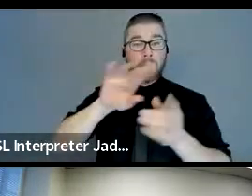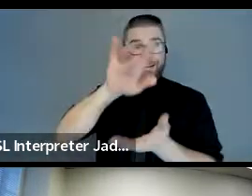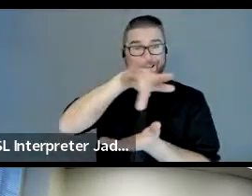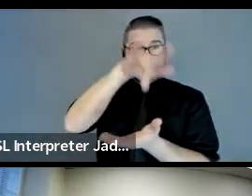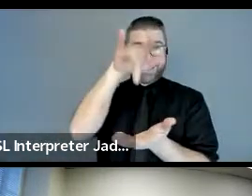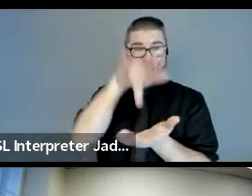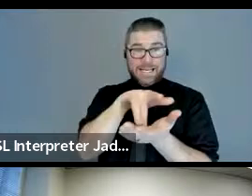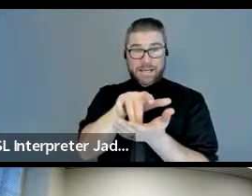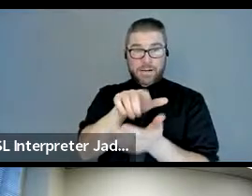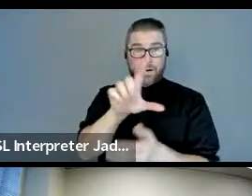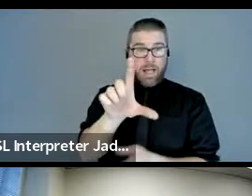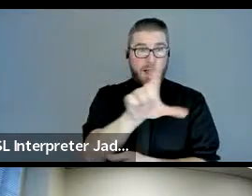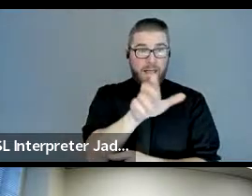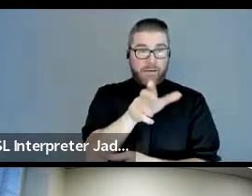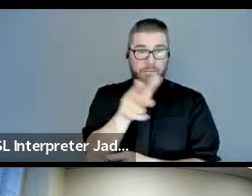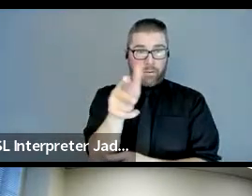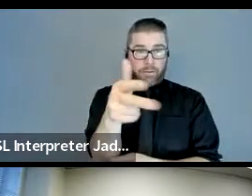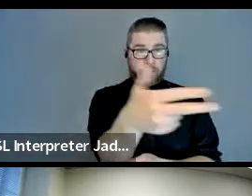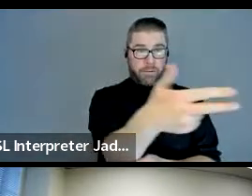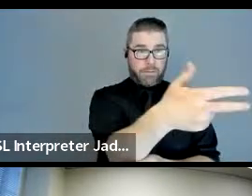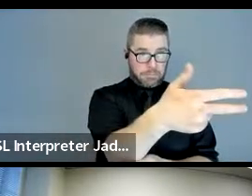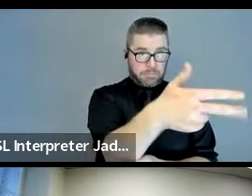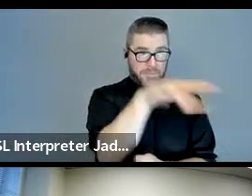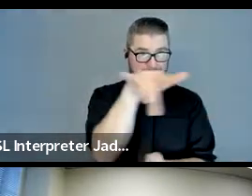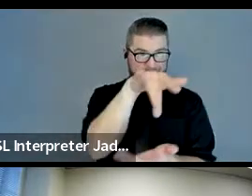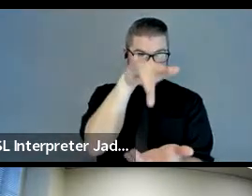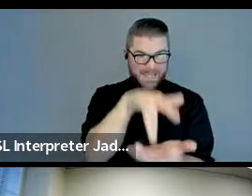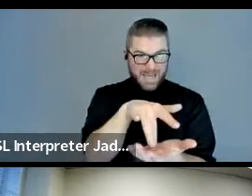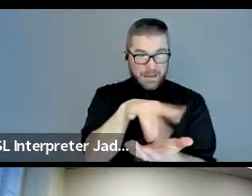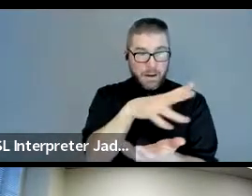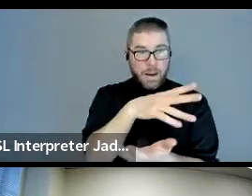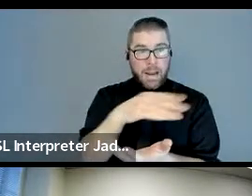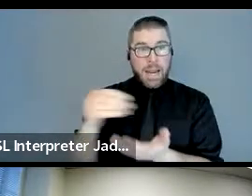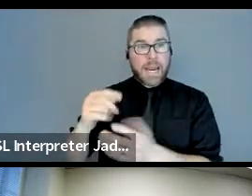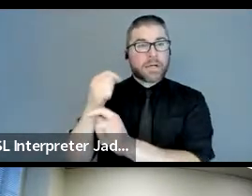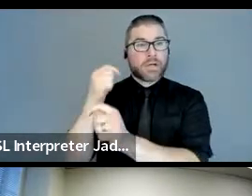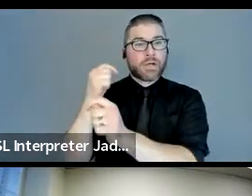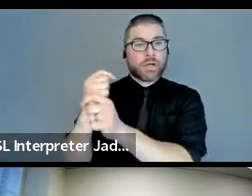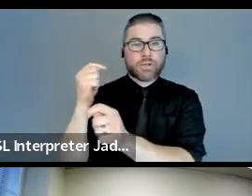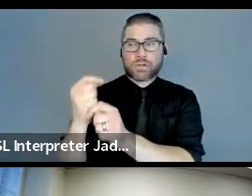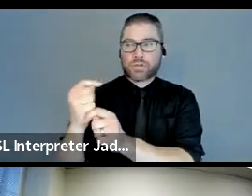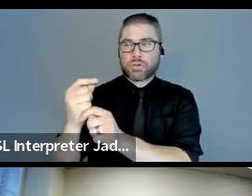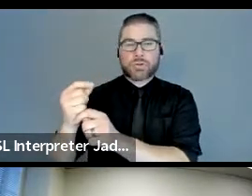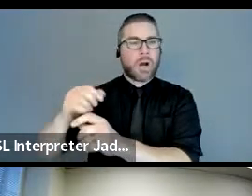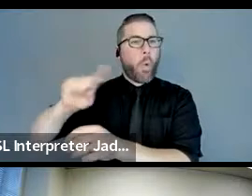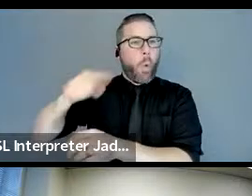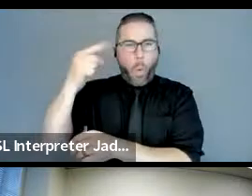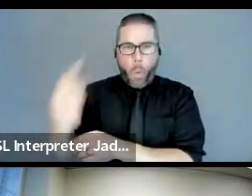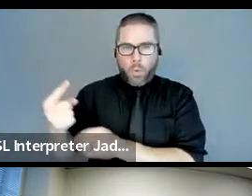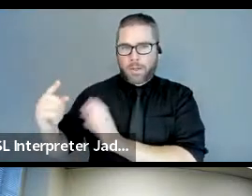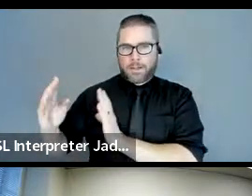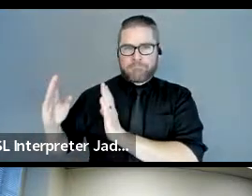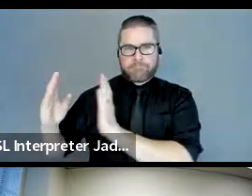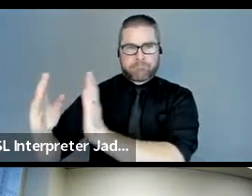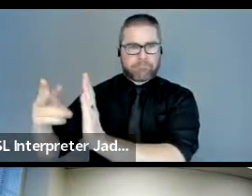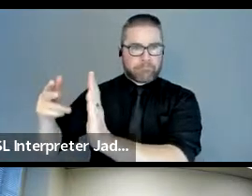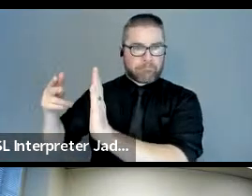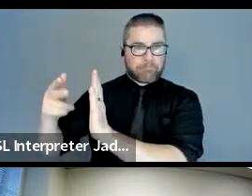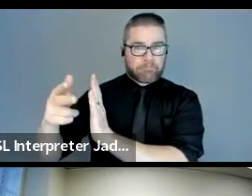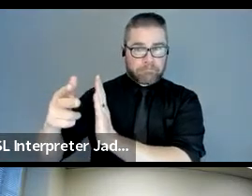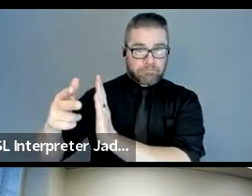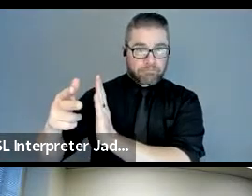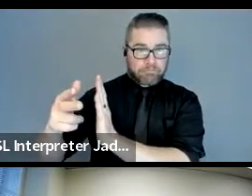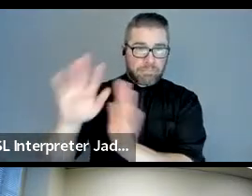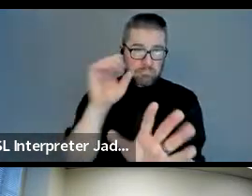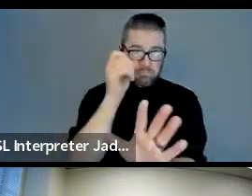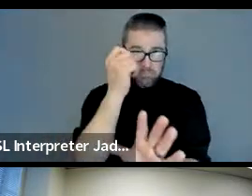and then a dedicated truck-only parking queuing lane on the south side. So a four-lane section with 3